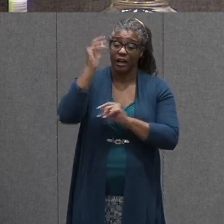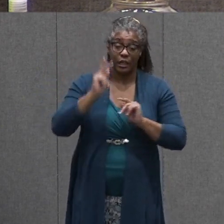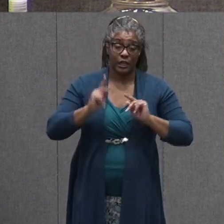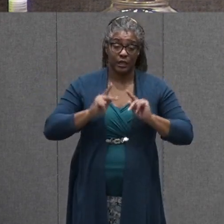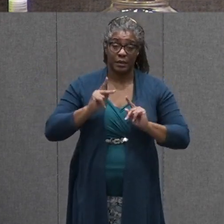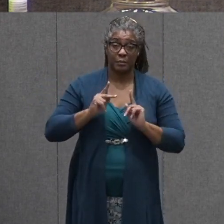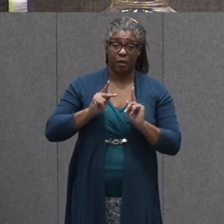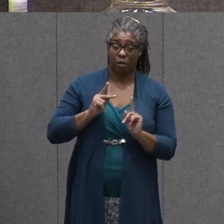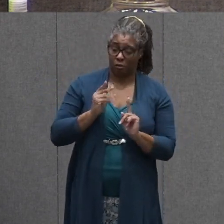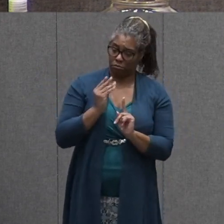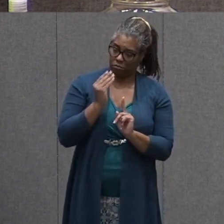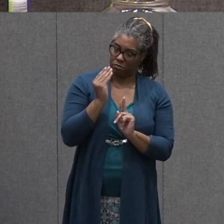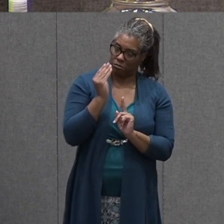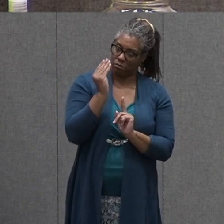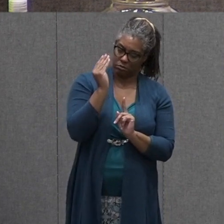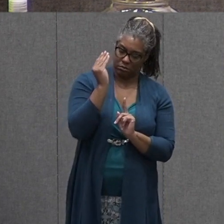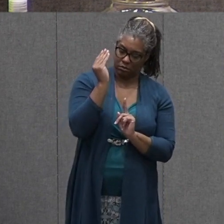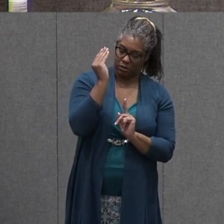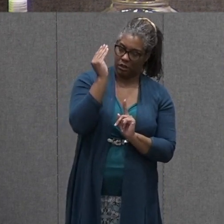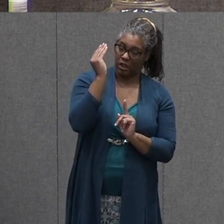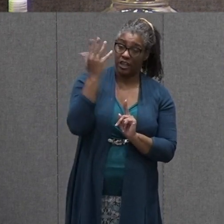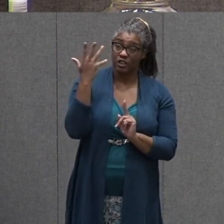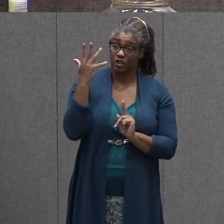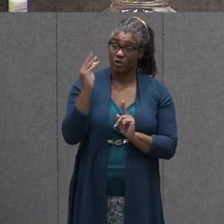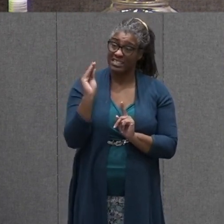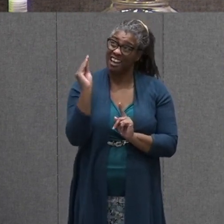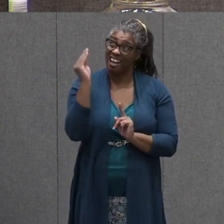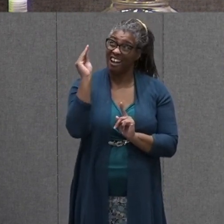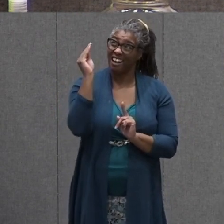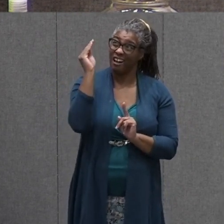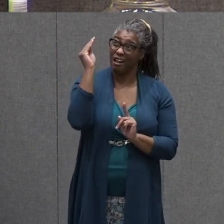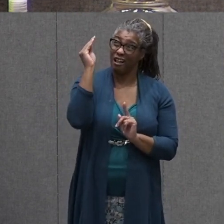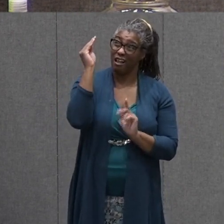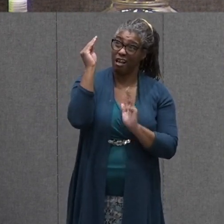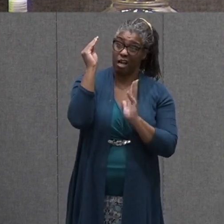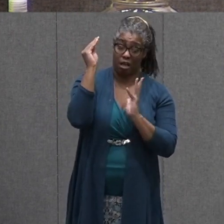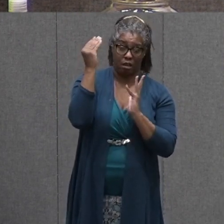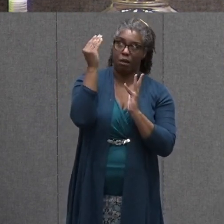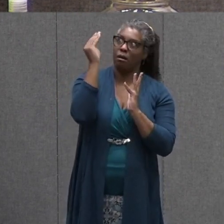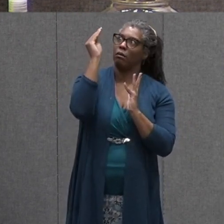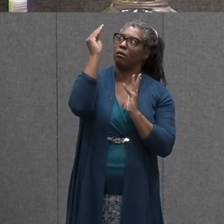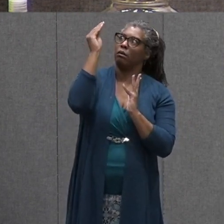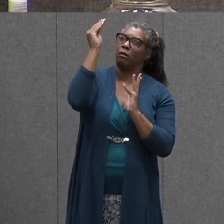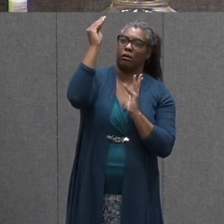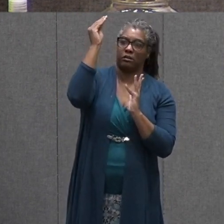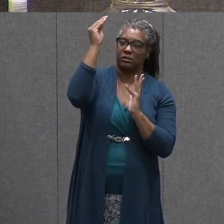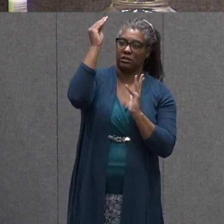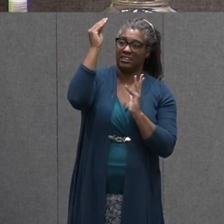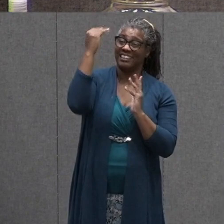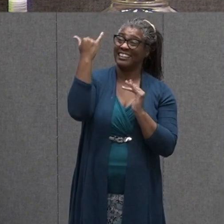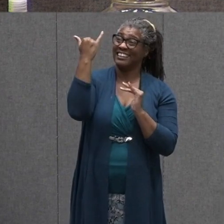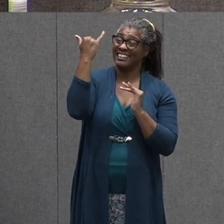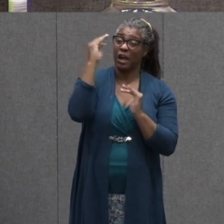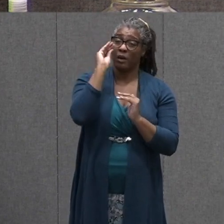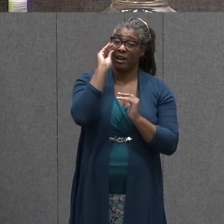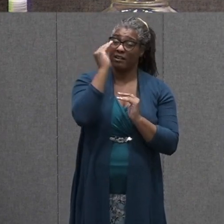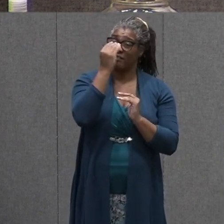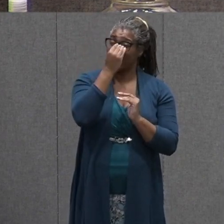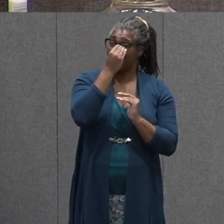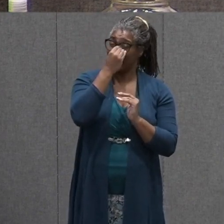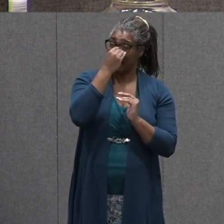paper, any paper, probably the bigger the better, and I'd like you to fold it hamburger, just